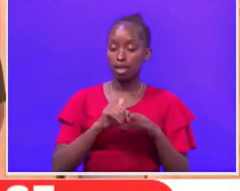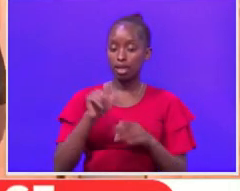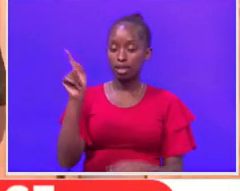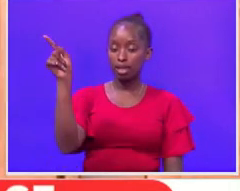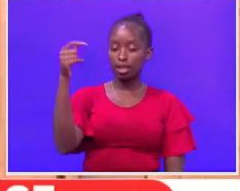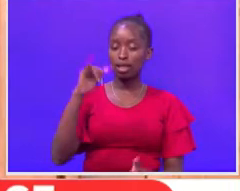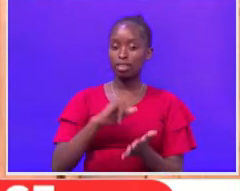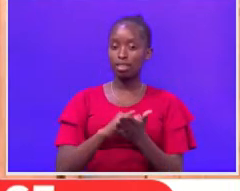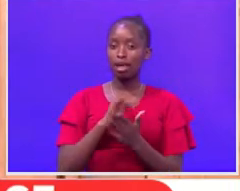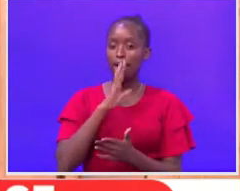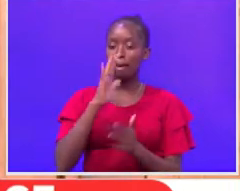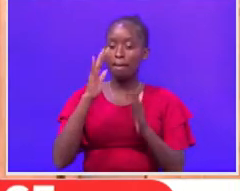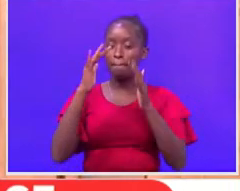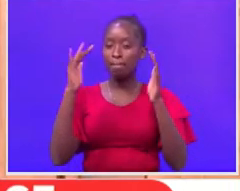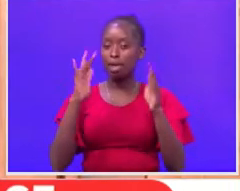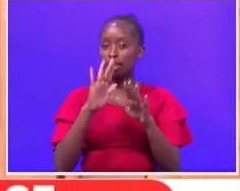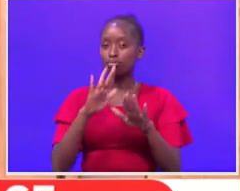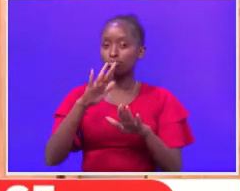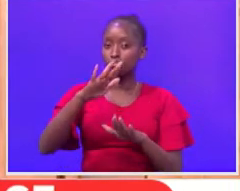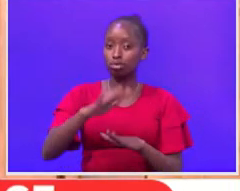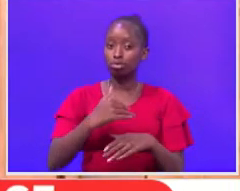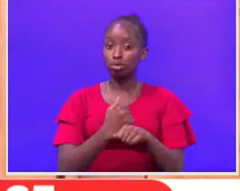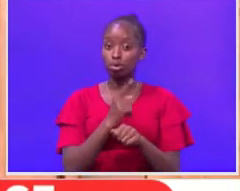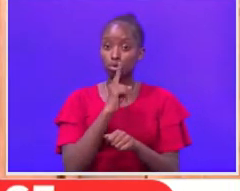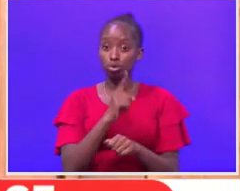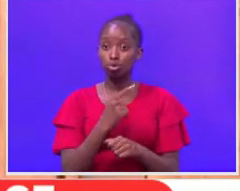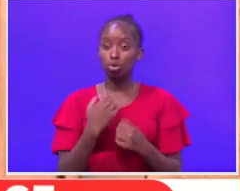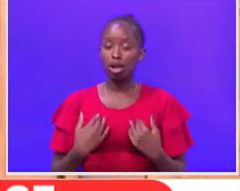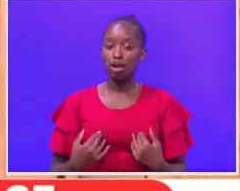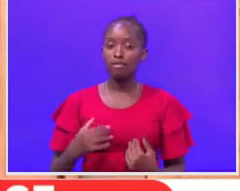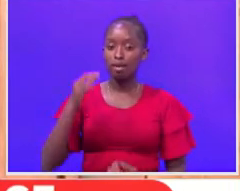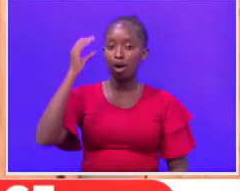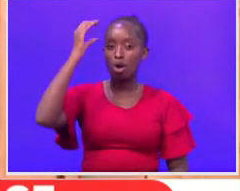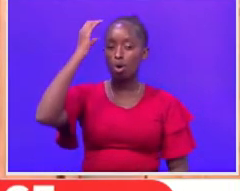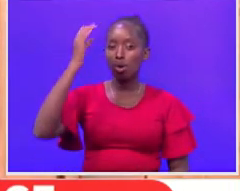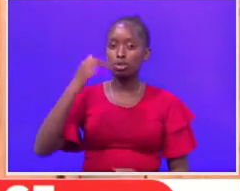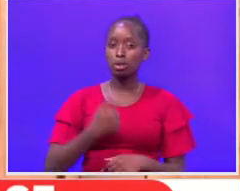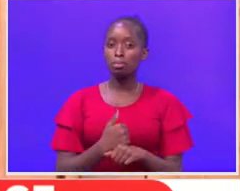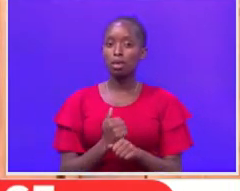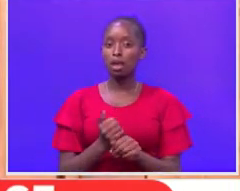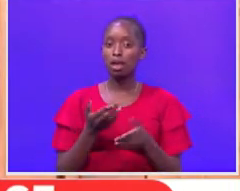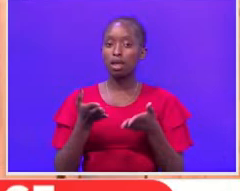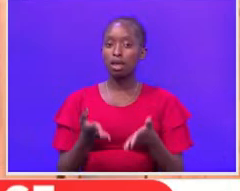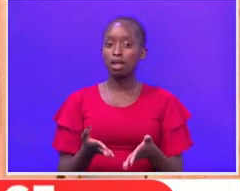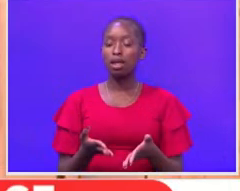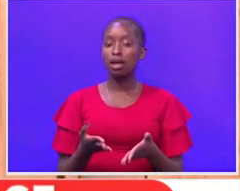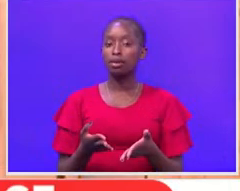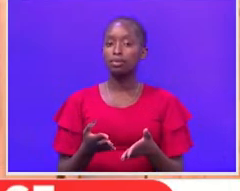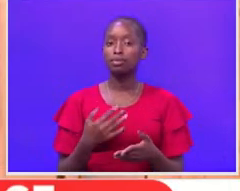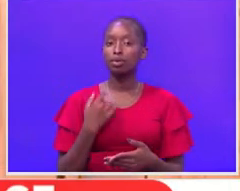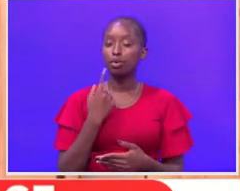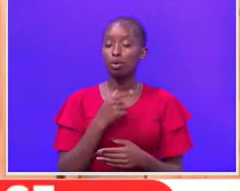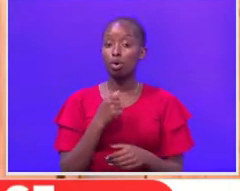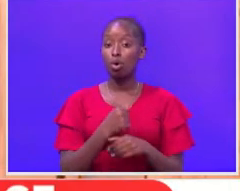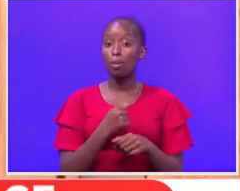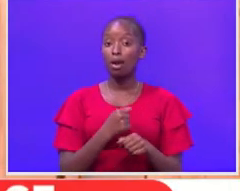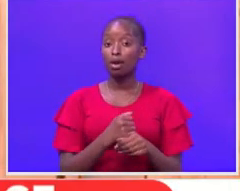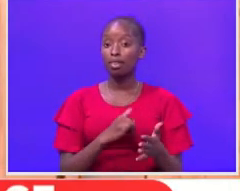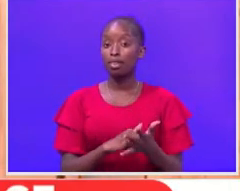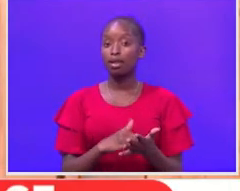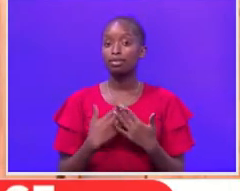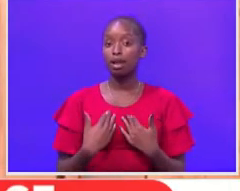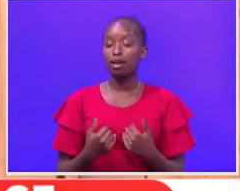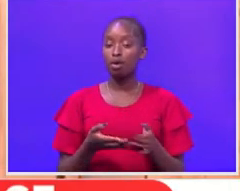big step in making sure that our content creators, the people who operate in the digital space, have an opportunity